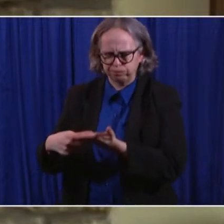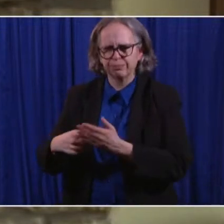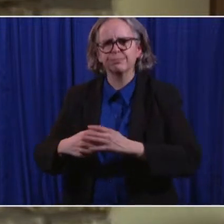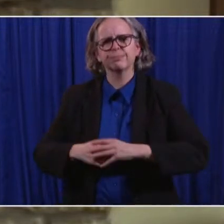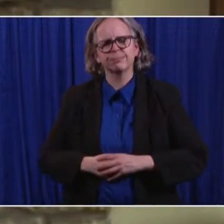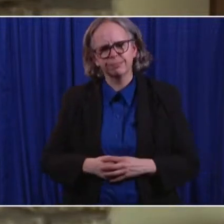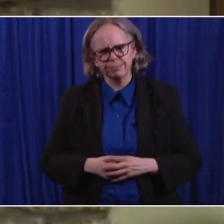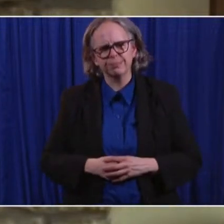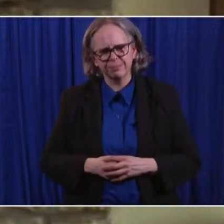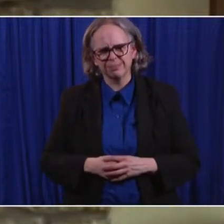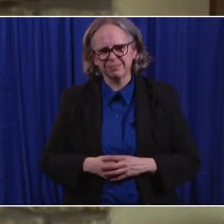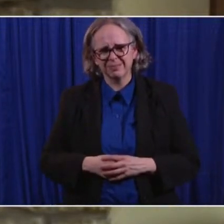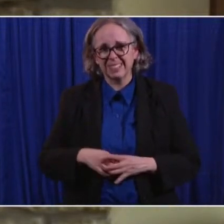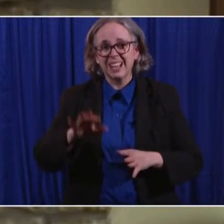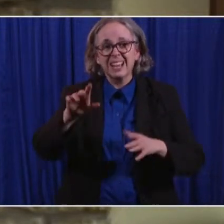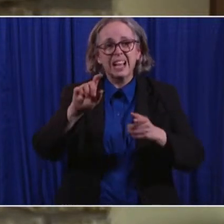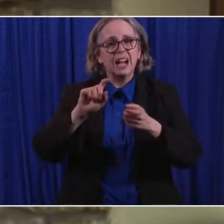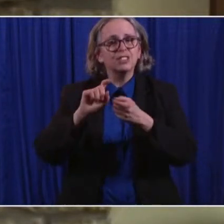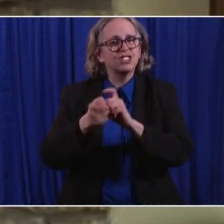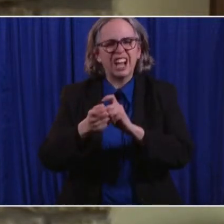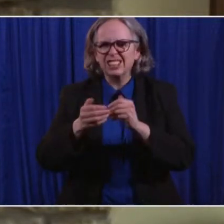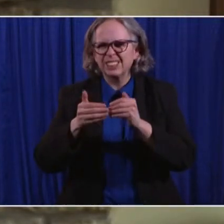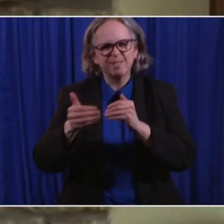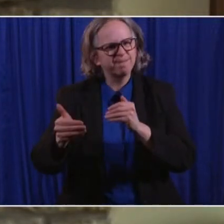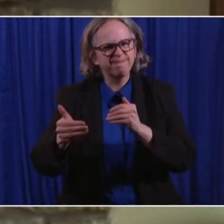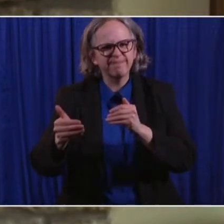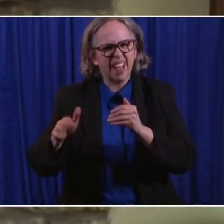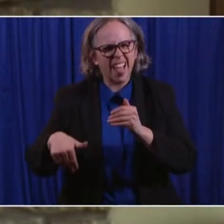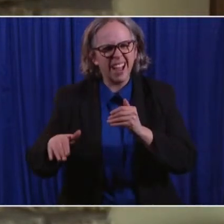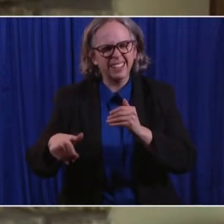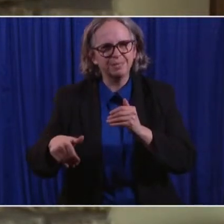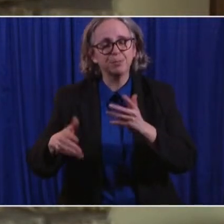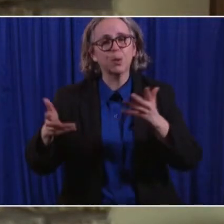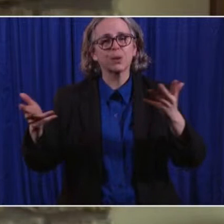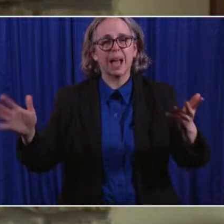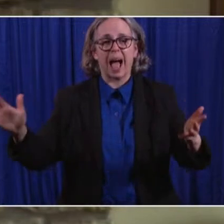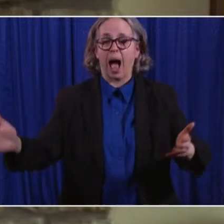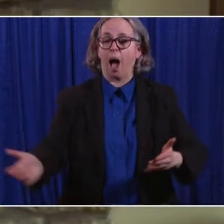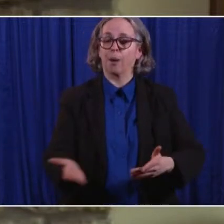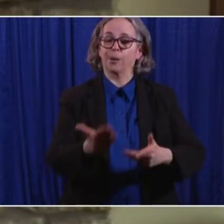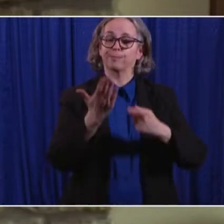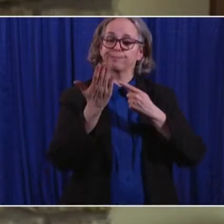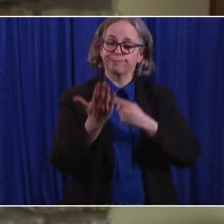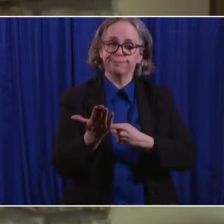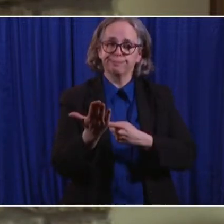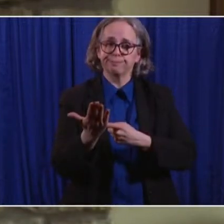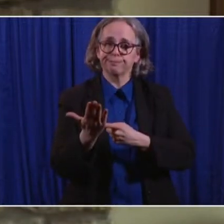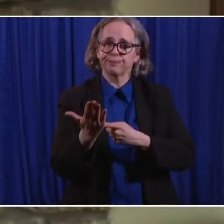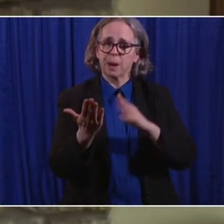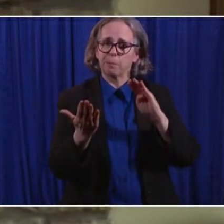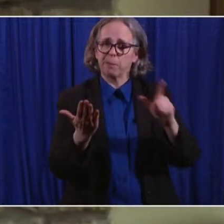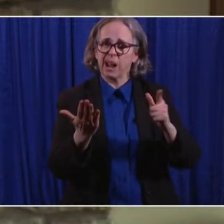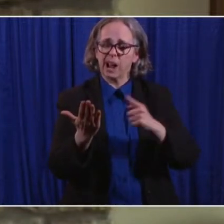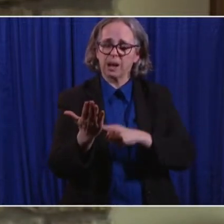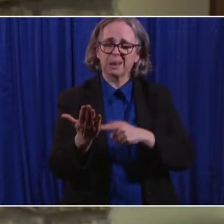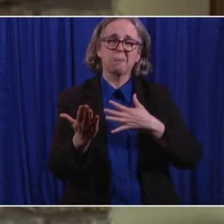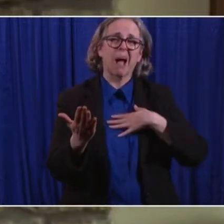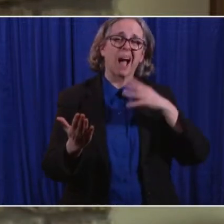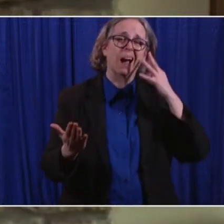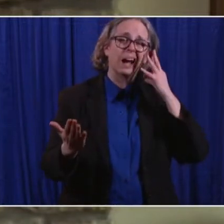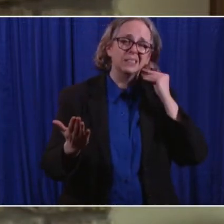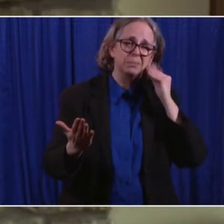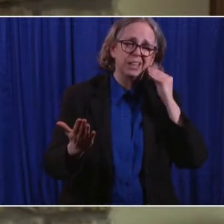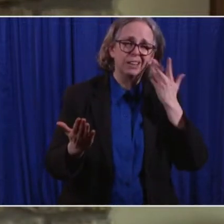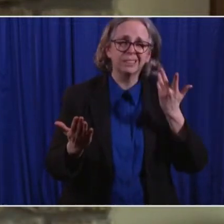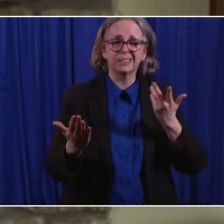that. And so that's been my experience throughout my career. But so far, we've not